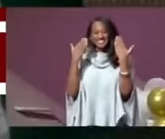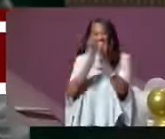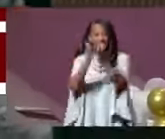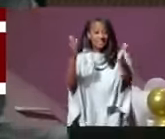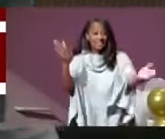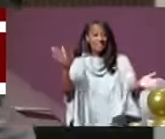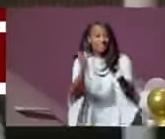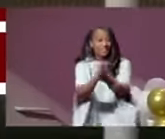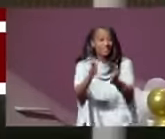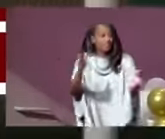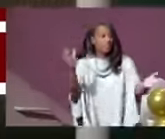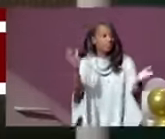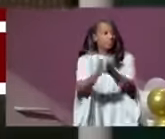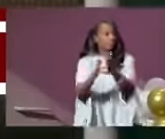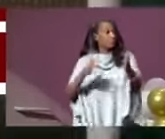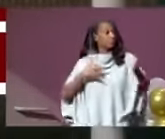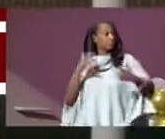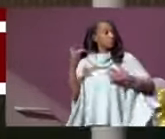those hands and rejoice with us.